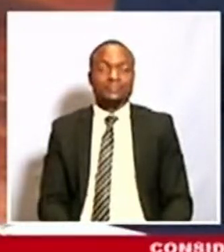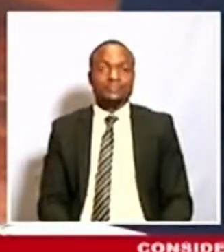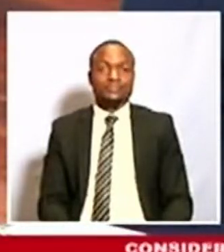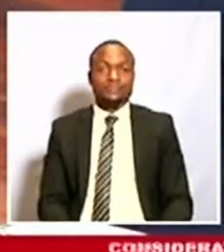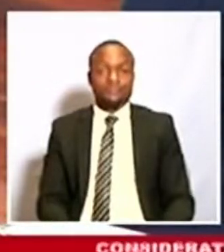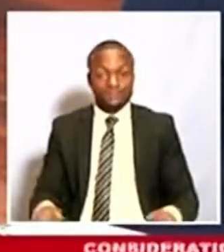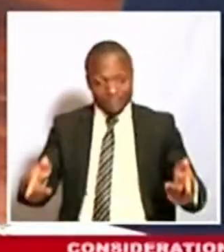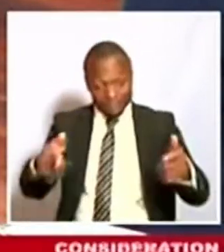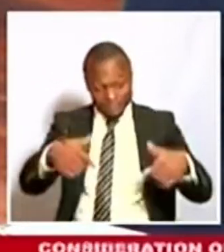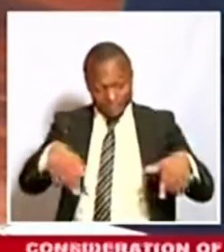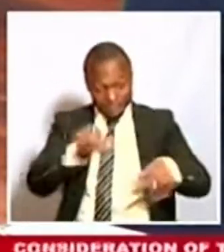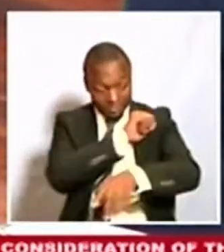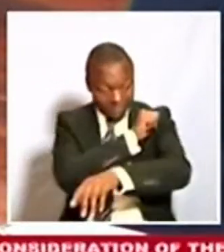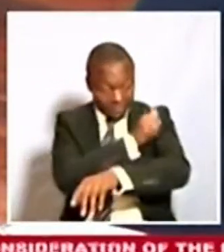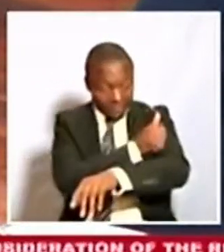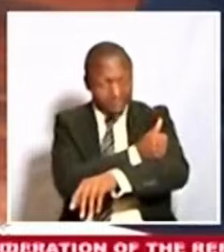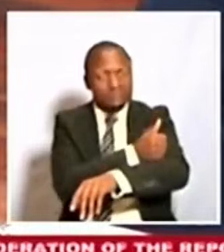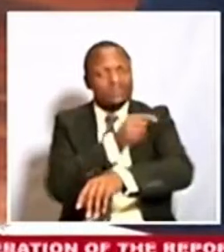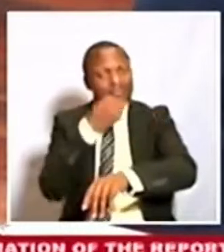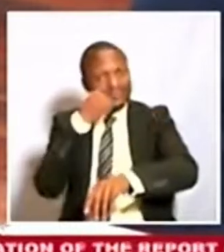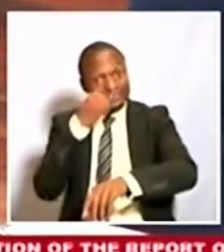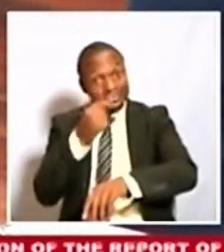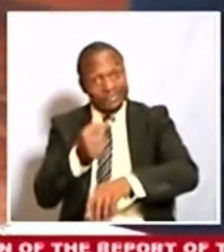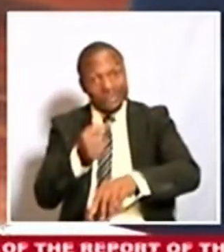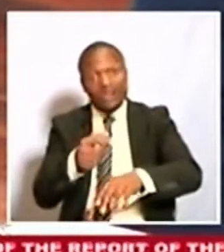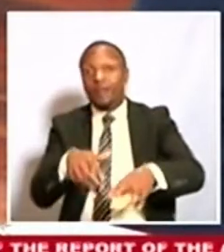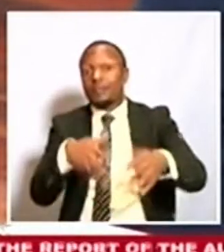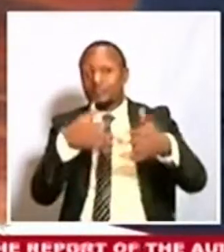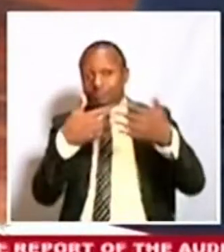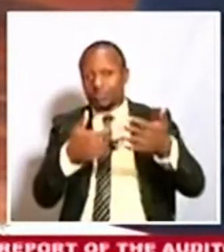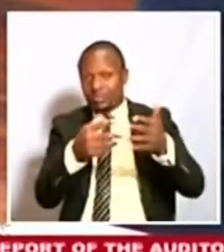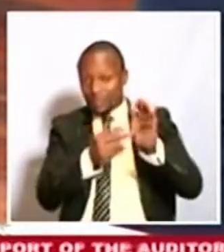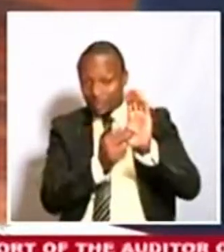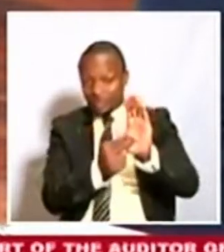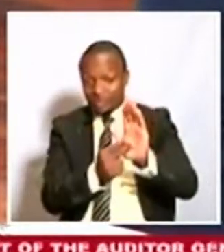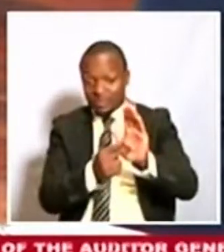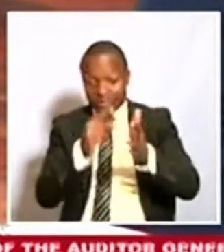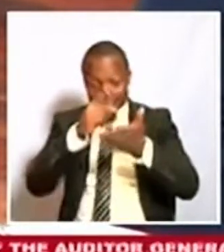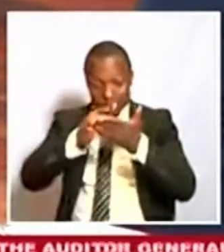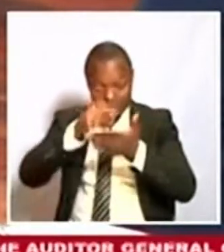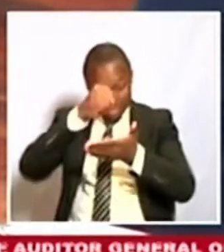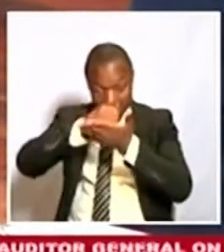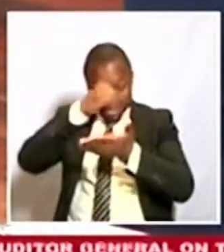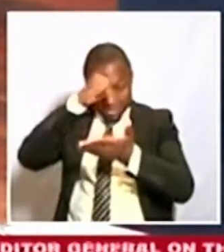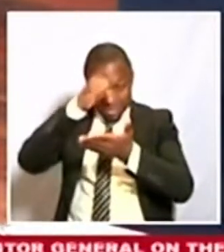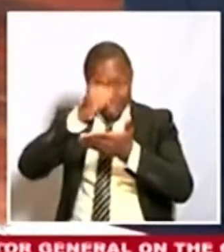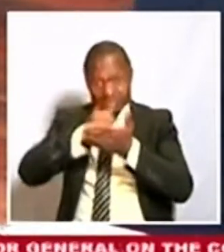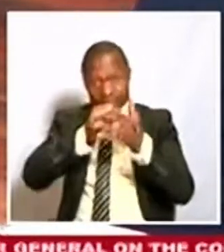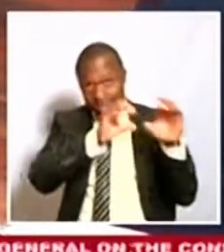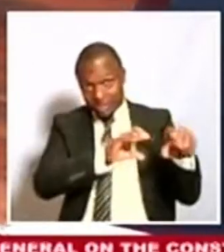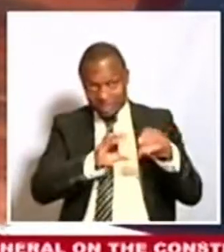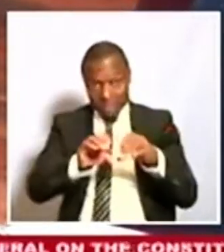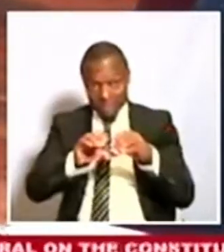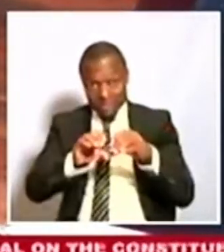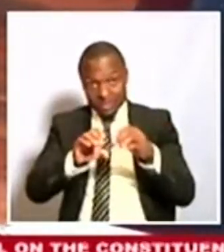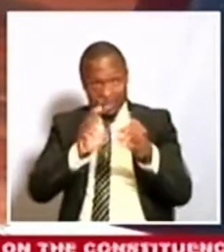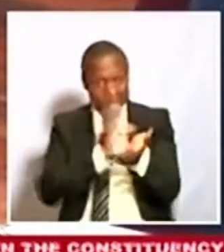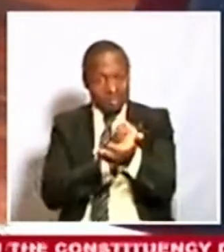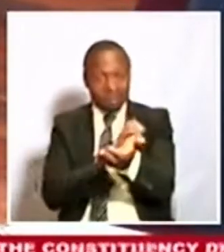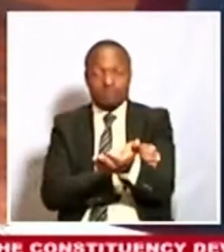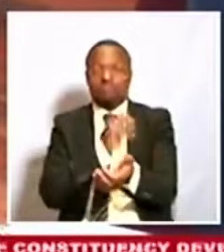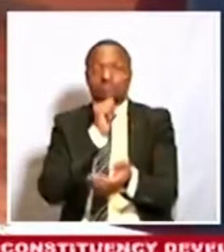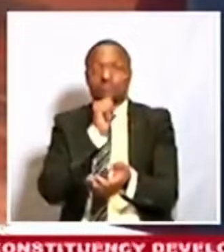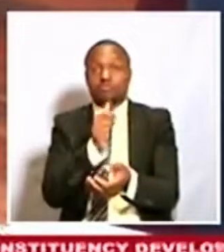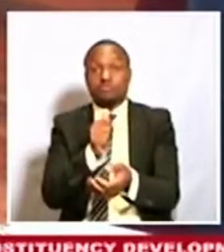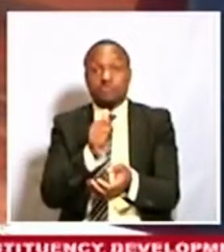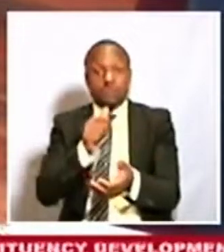the local authority wishes to state that documentation revealed that students undertaking the program were not on